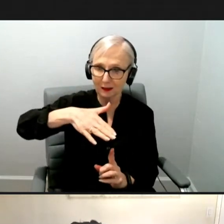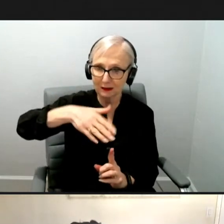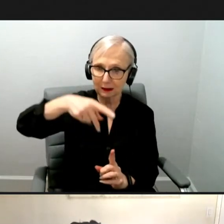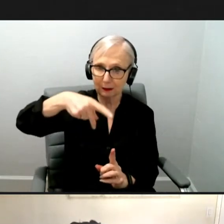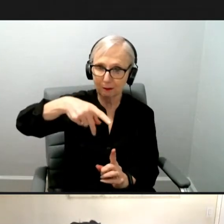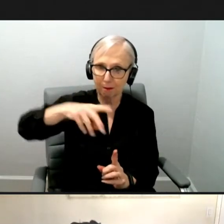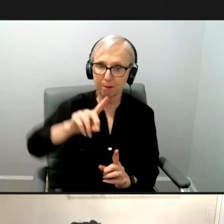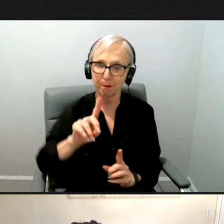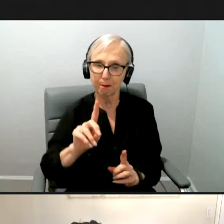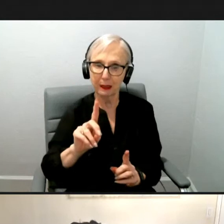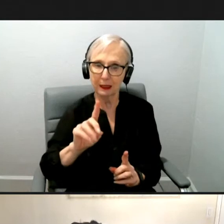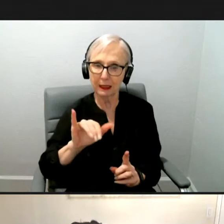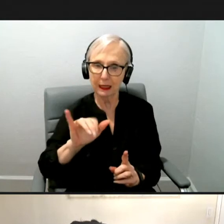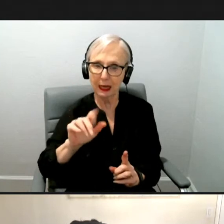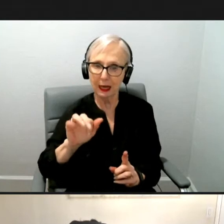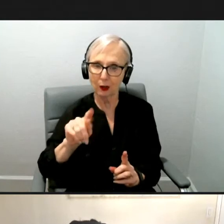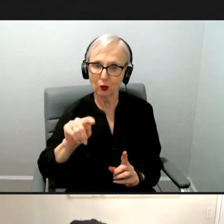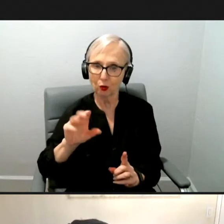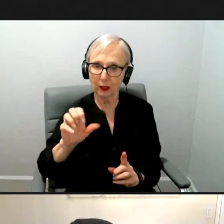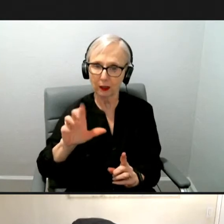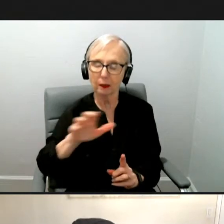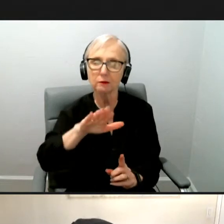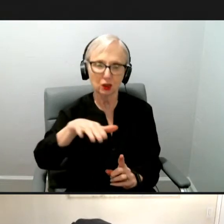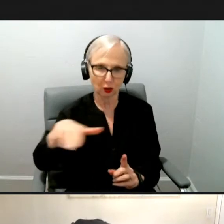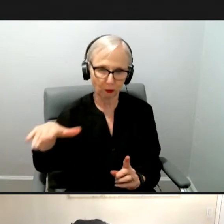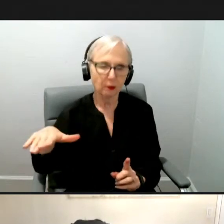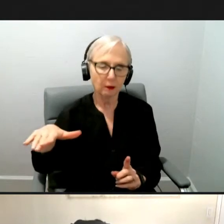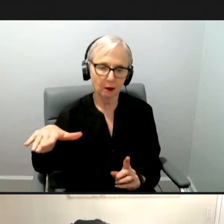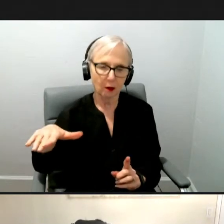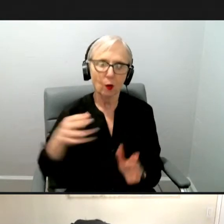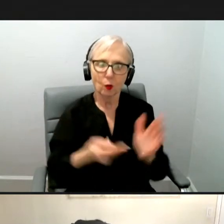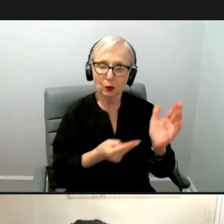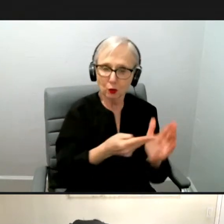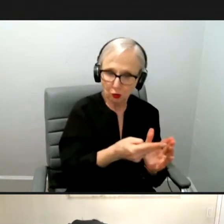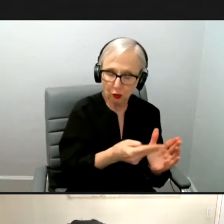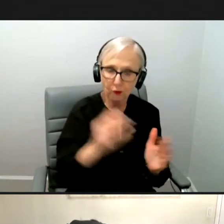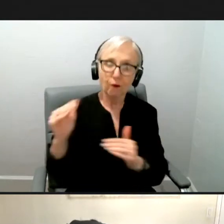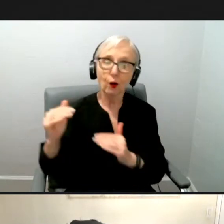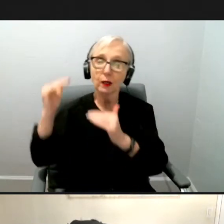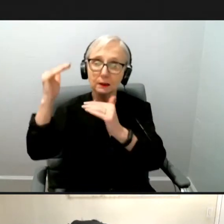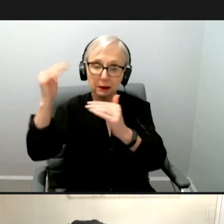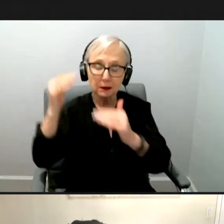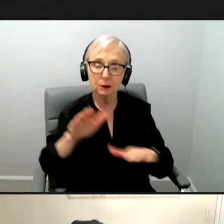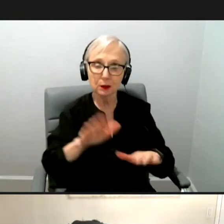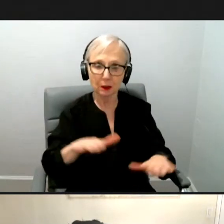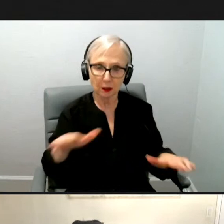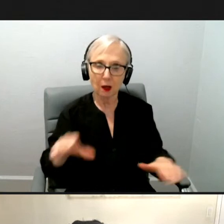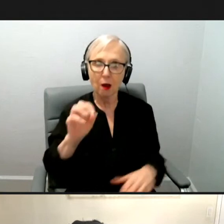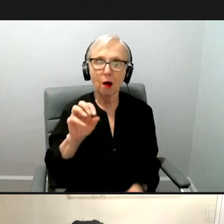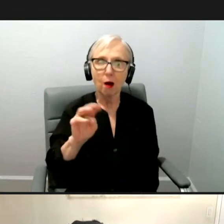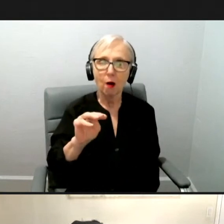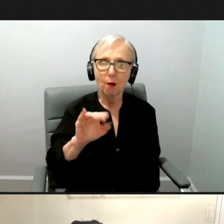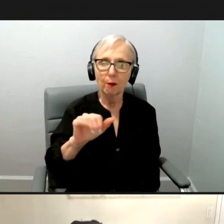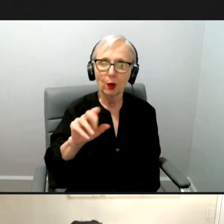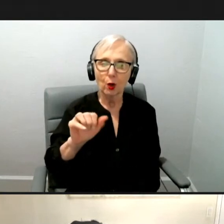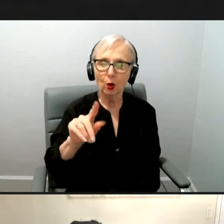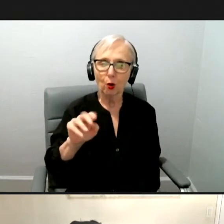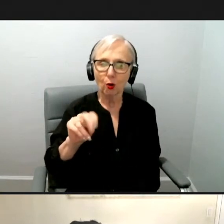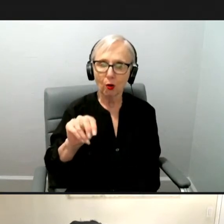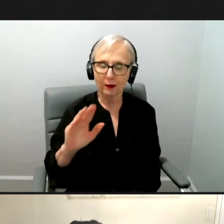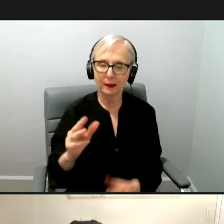impacting children. So what we know is true for both adults and children is that Omicron appears to be